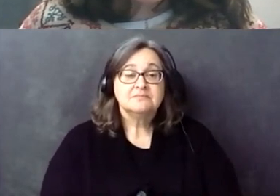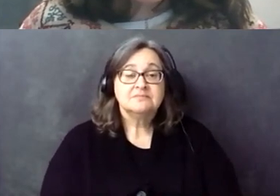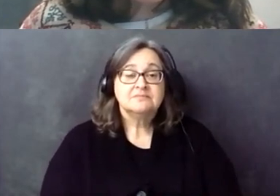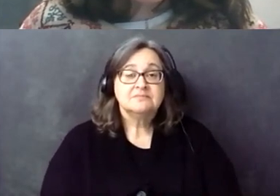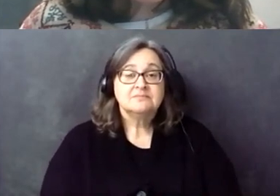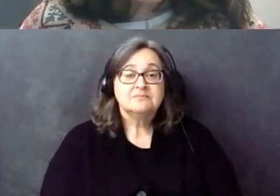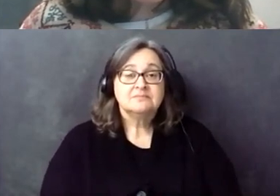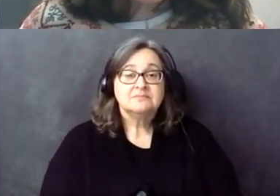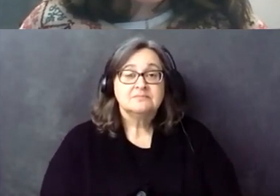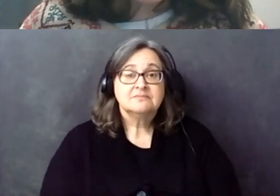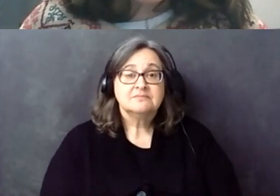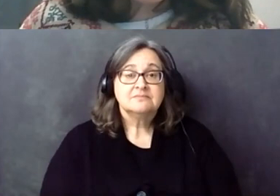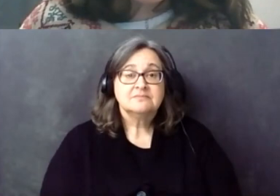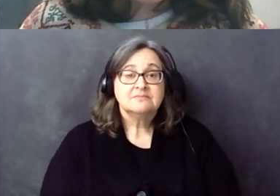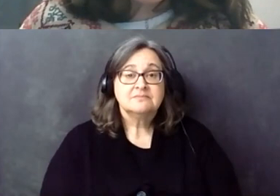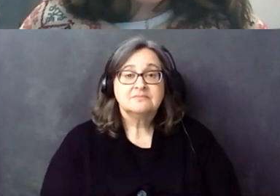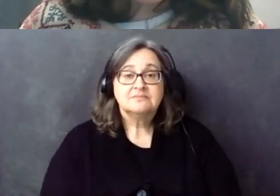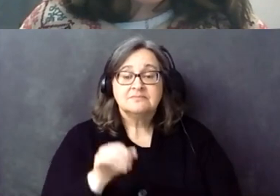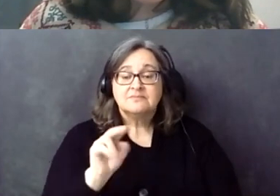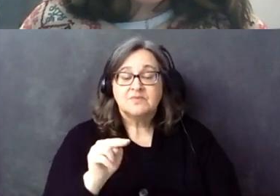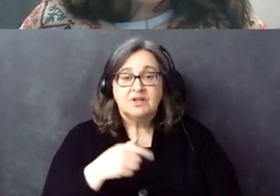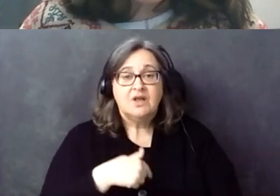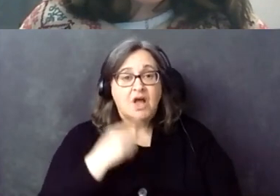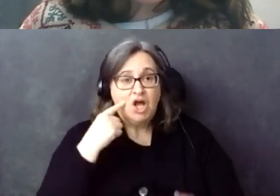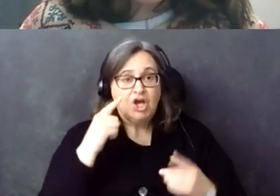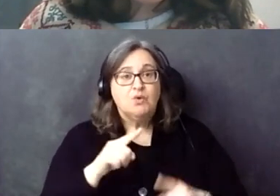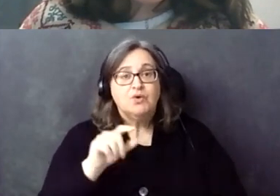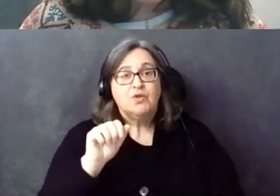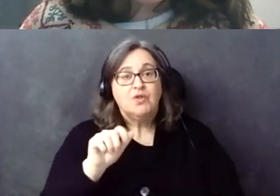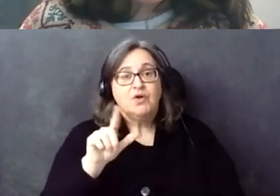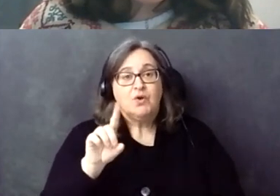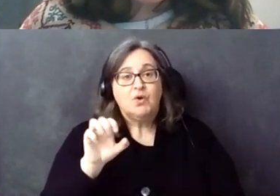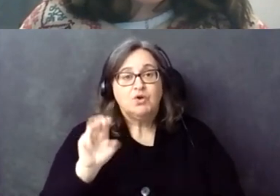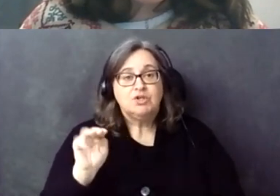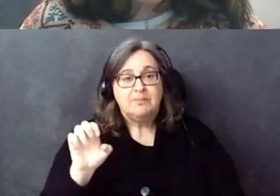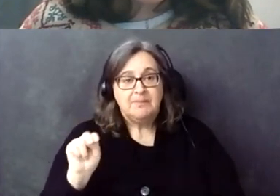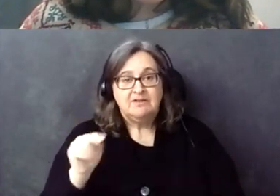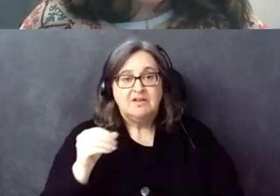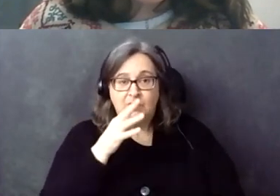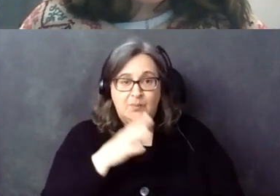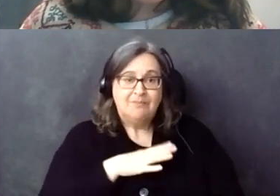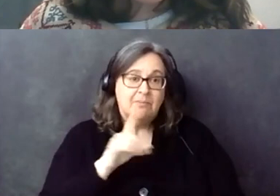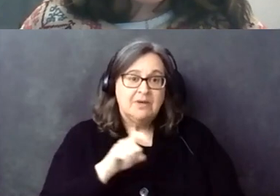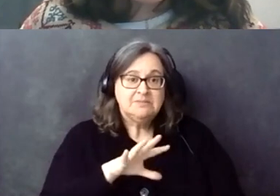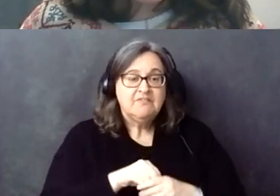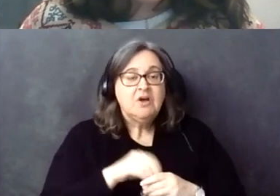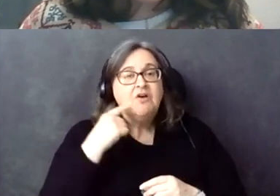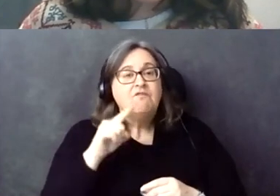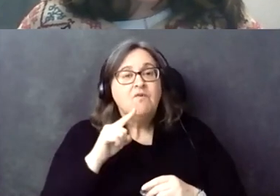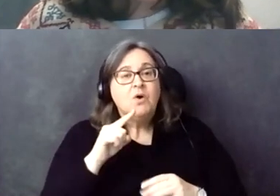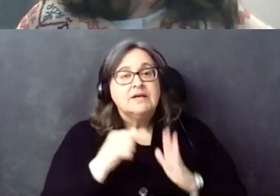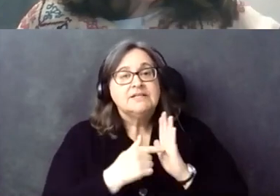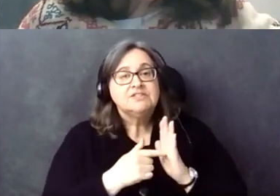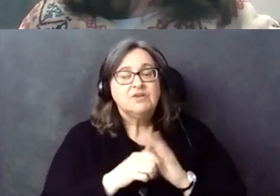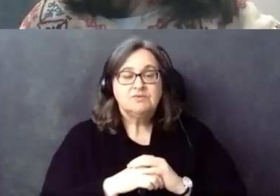I agree that the aldermen and women have to be involved because, for example, there